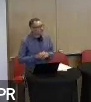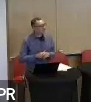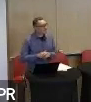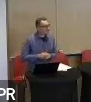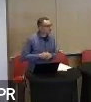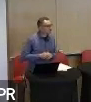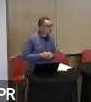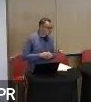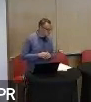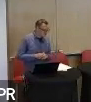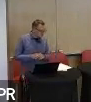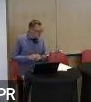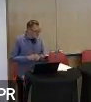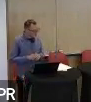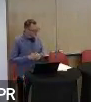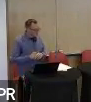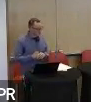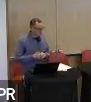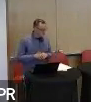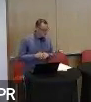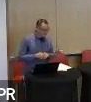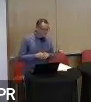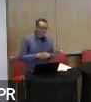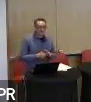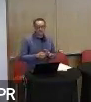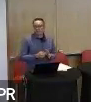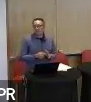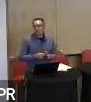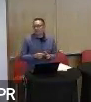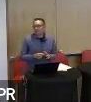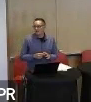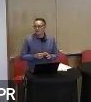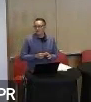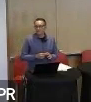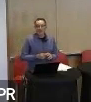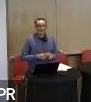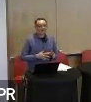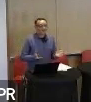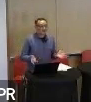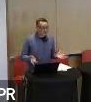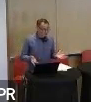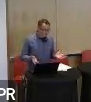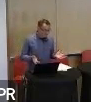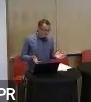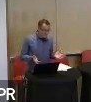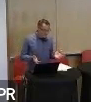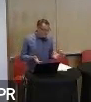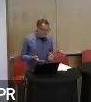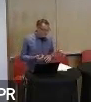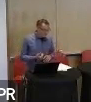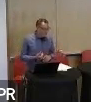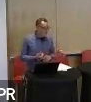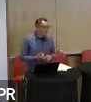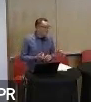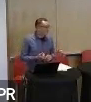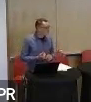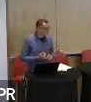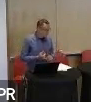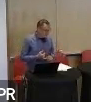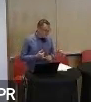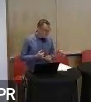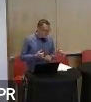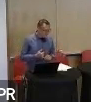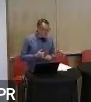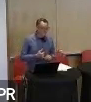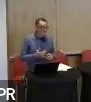feature in addition to streets to reduce map clutter. However, your mileage will vary. It depends on the area